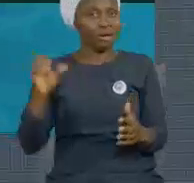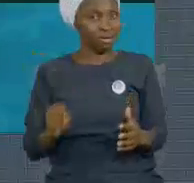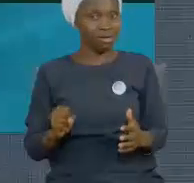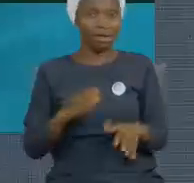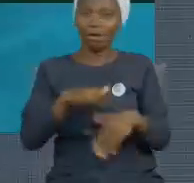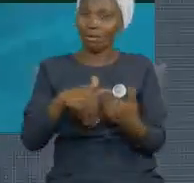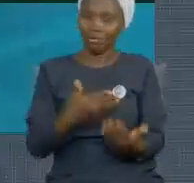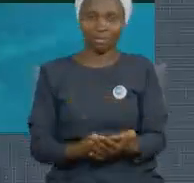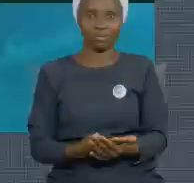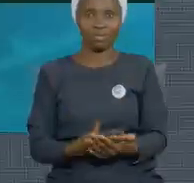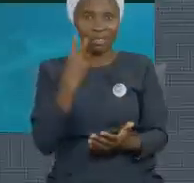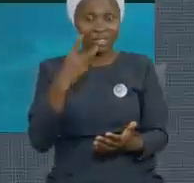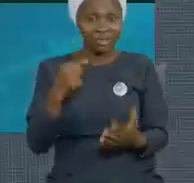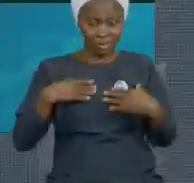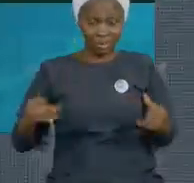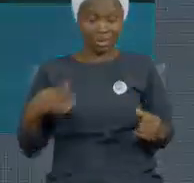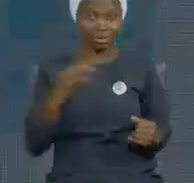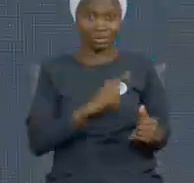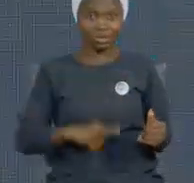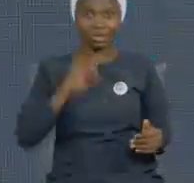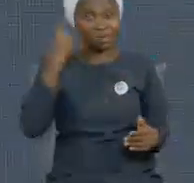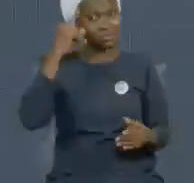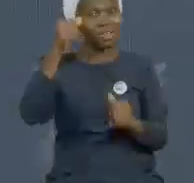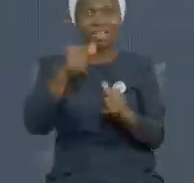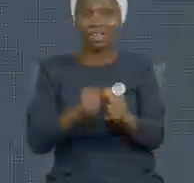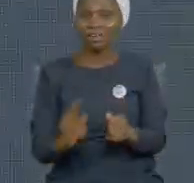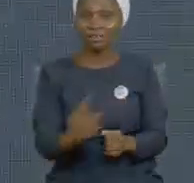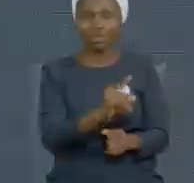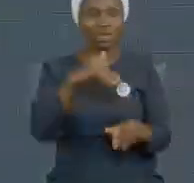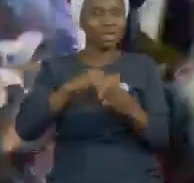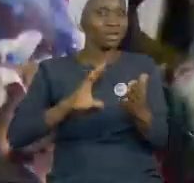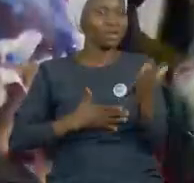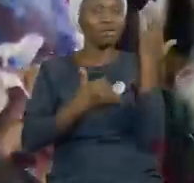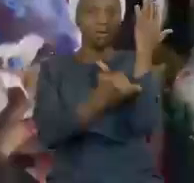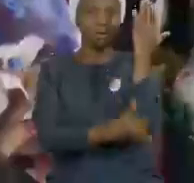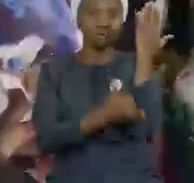the healing of the Lord is for everyone in our country here.